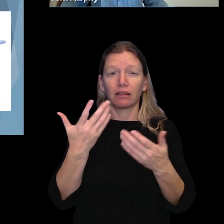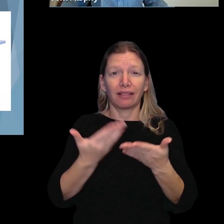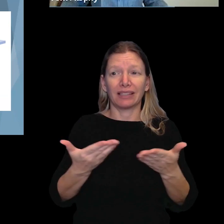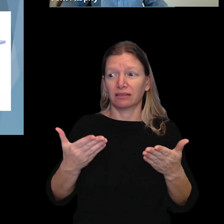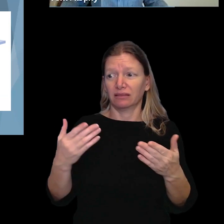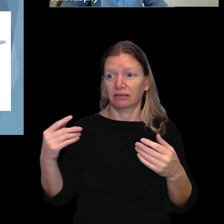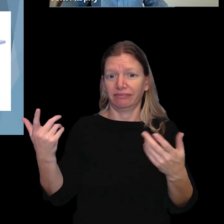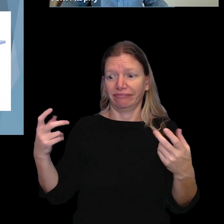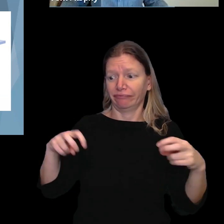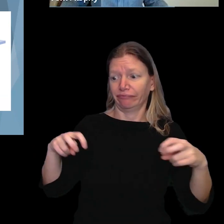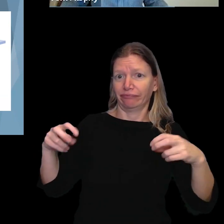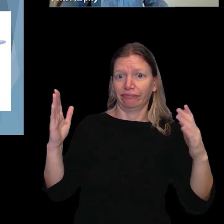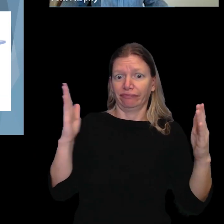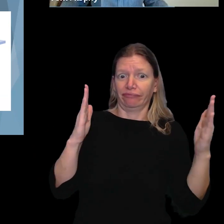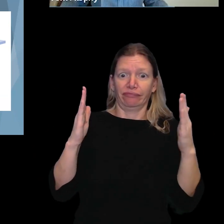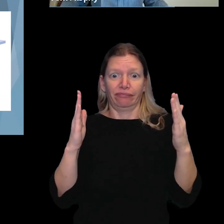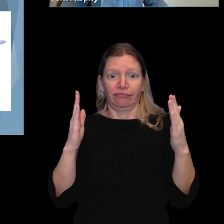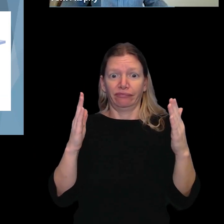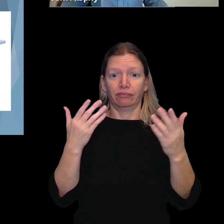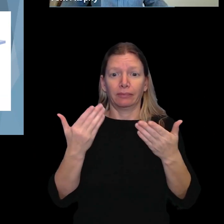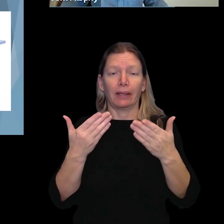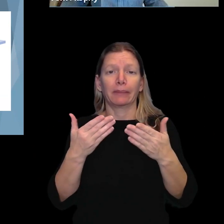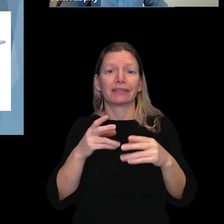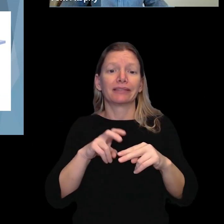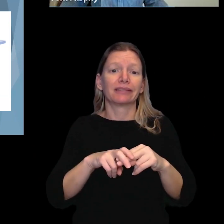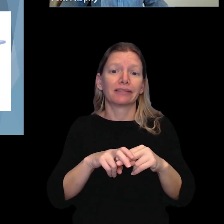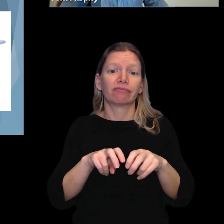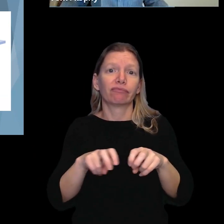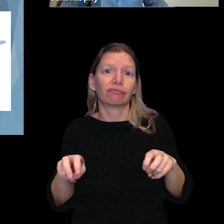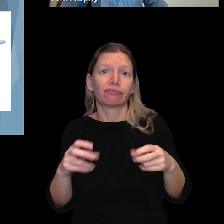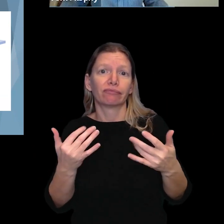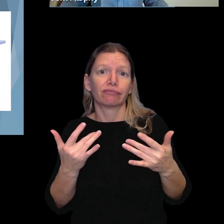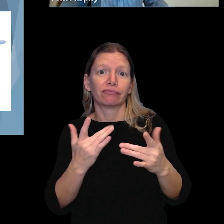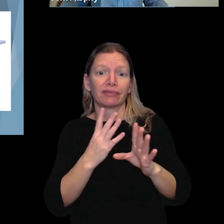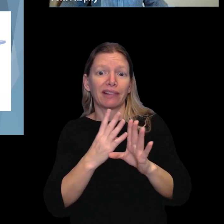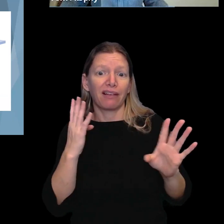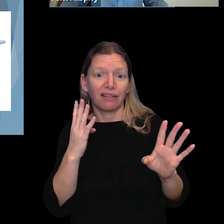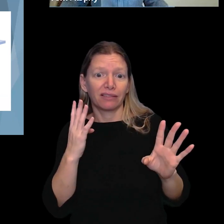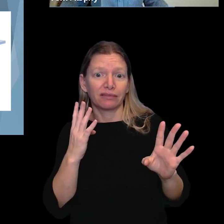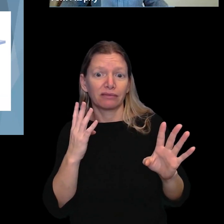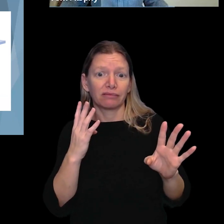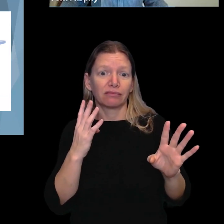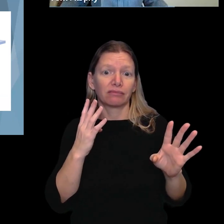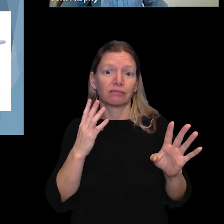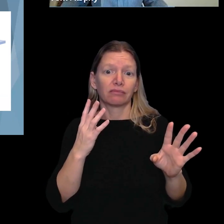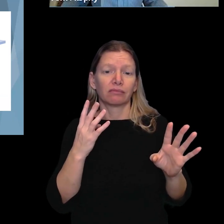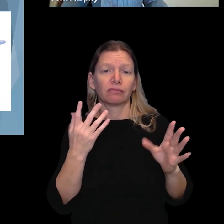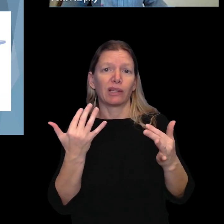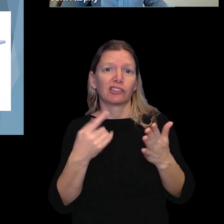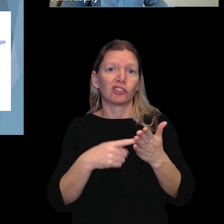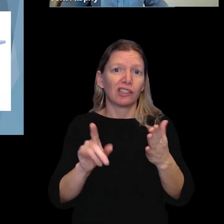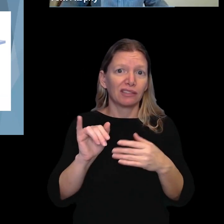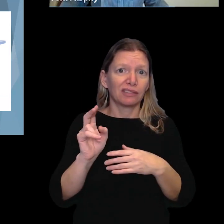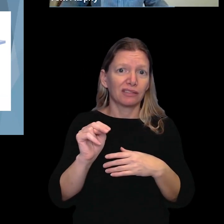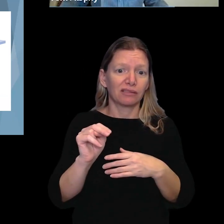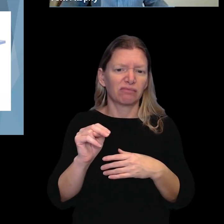protruding objects, which we've talked about, and possibly a place to sit for someone if they're waiting